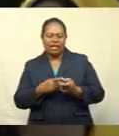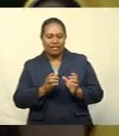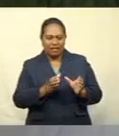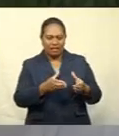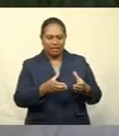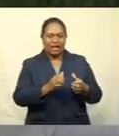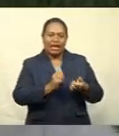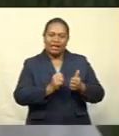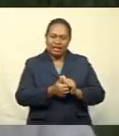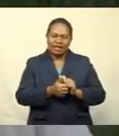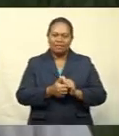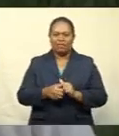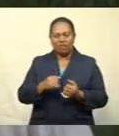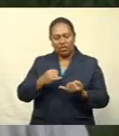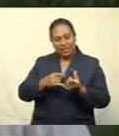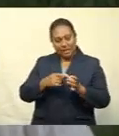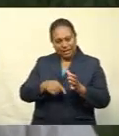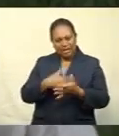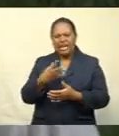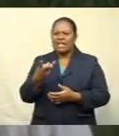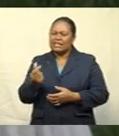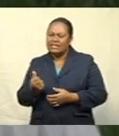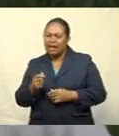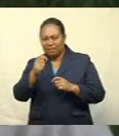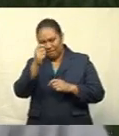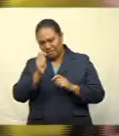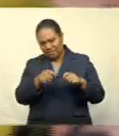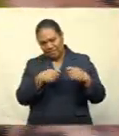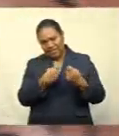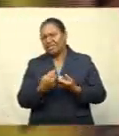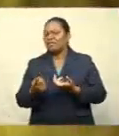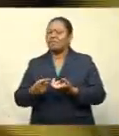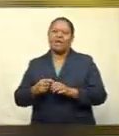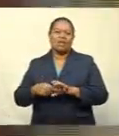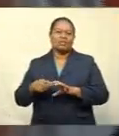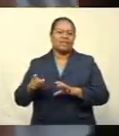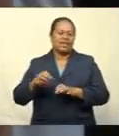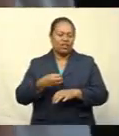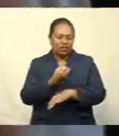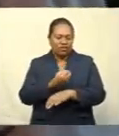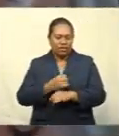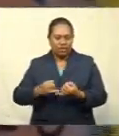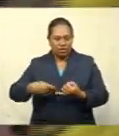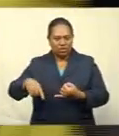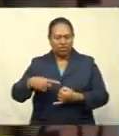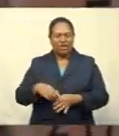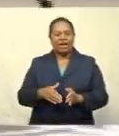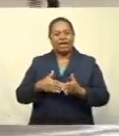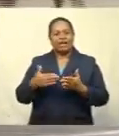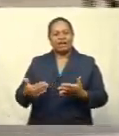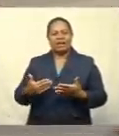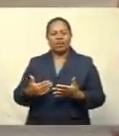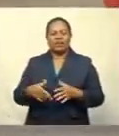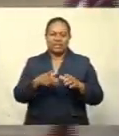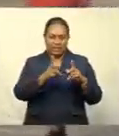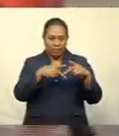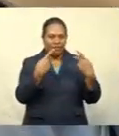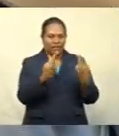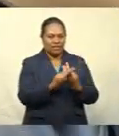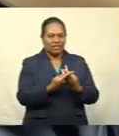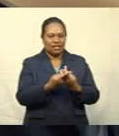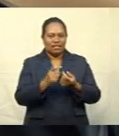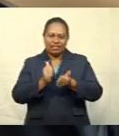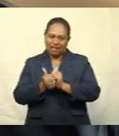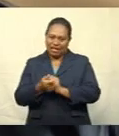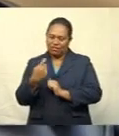that's coming out of Suva, so that's promising to us. Next on the list for Rewanga is the provincial games. Program coming up,